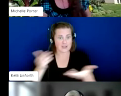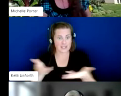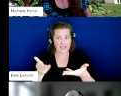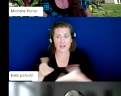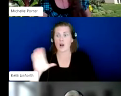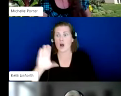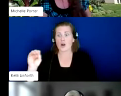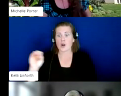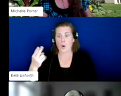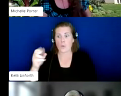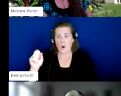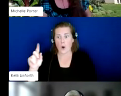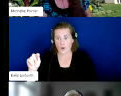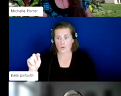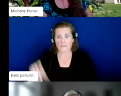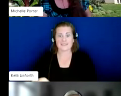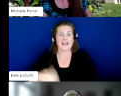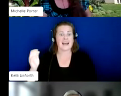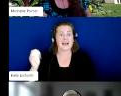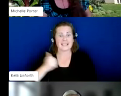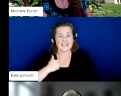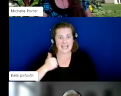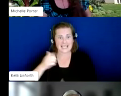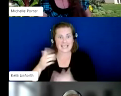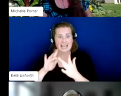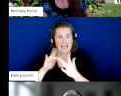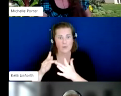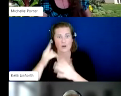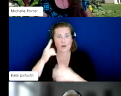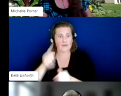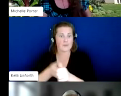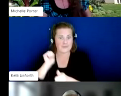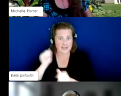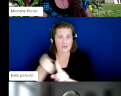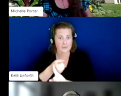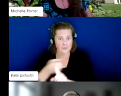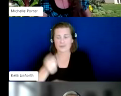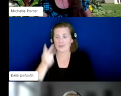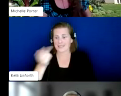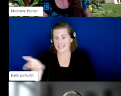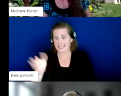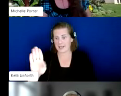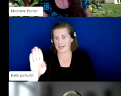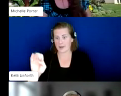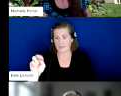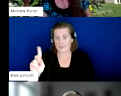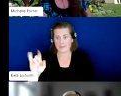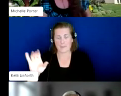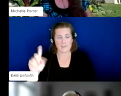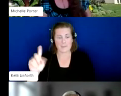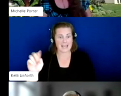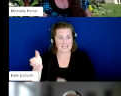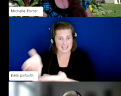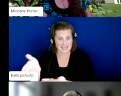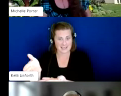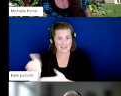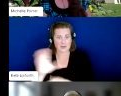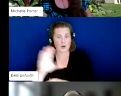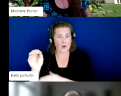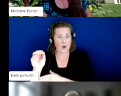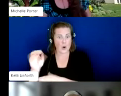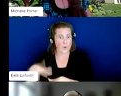colleague, Canadian Network for the Prevention of Elder Abuse. Benedict, as you'll see on the screen, is co-hosting with us, and